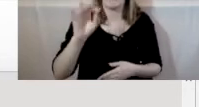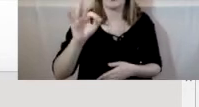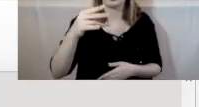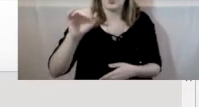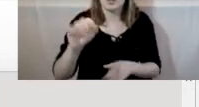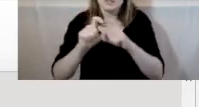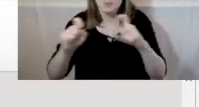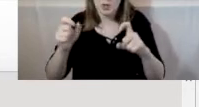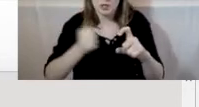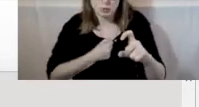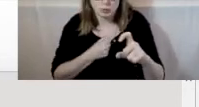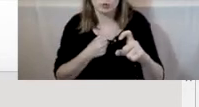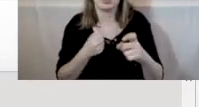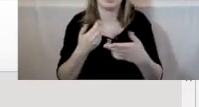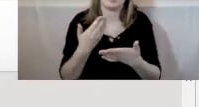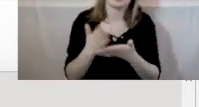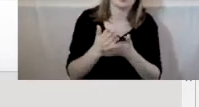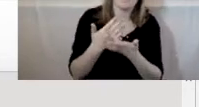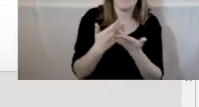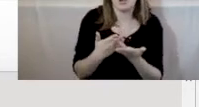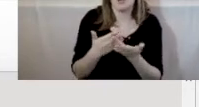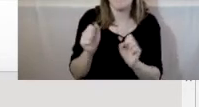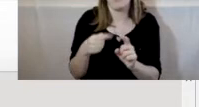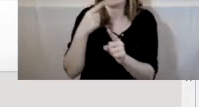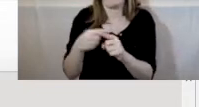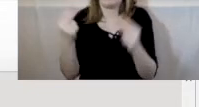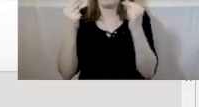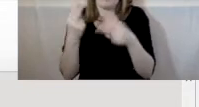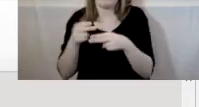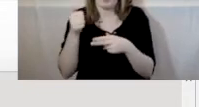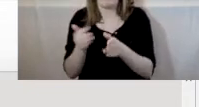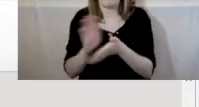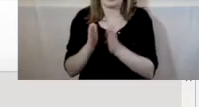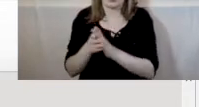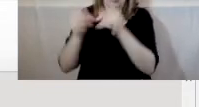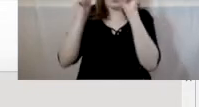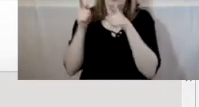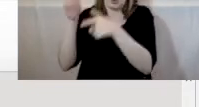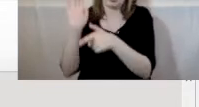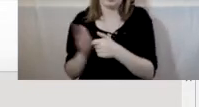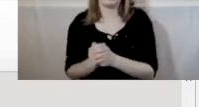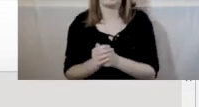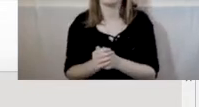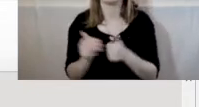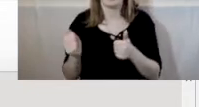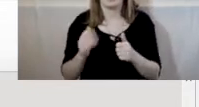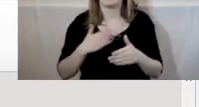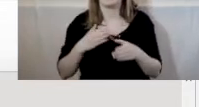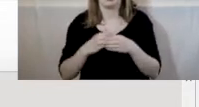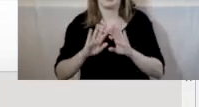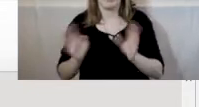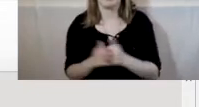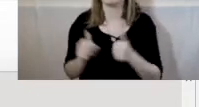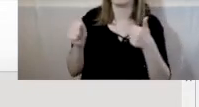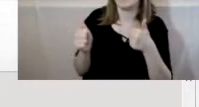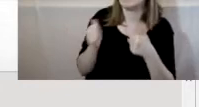pedagogical school for preparing for studies in university. That's all, more or less. Okay, thank you.